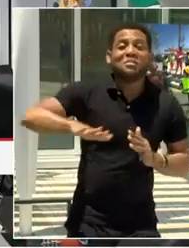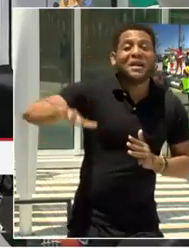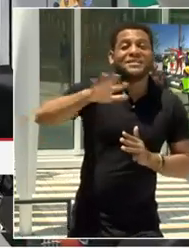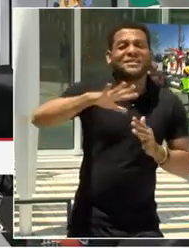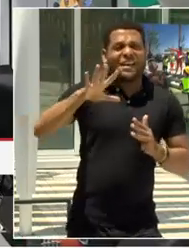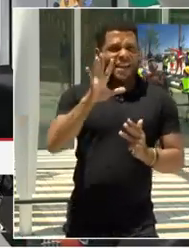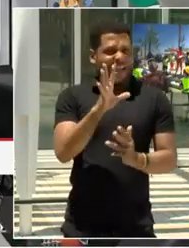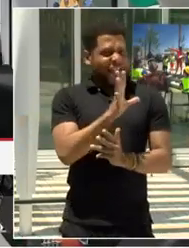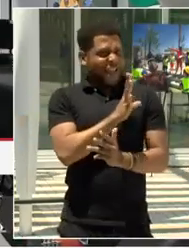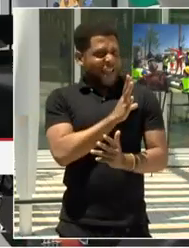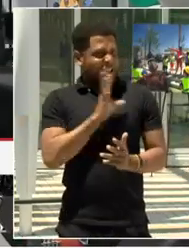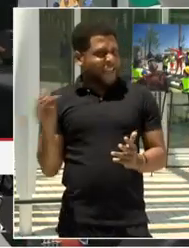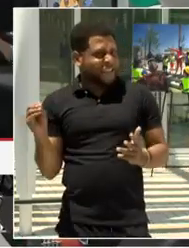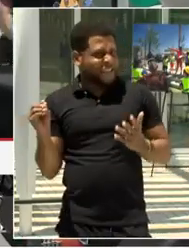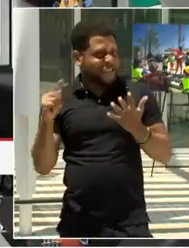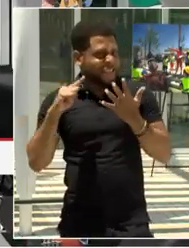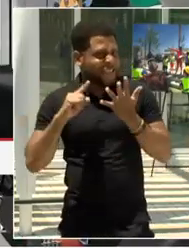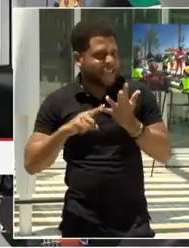And